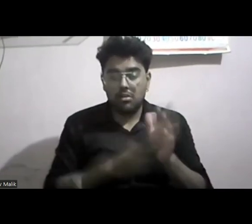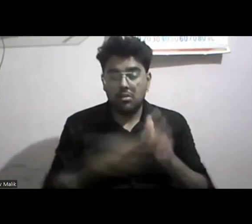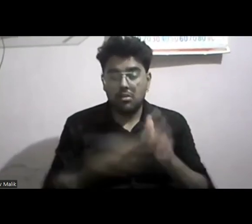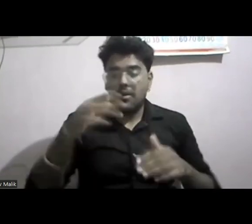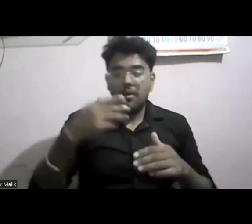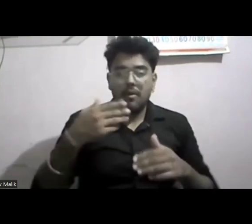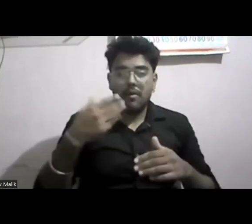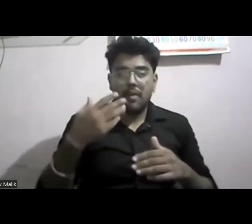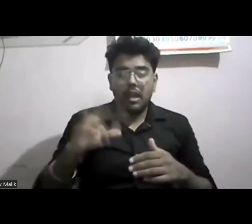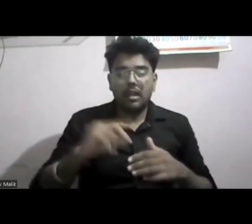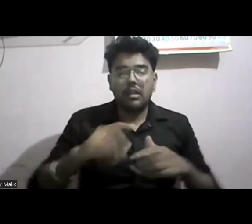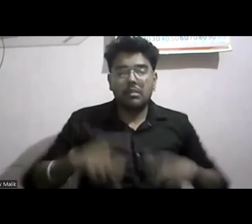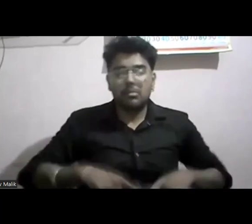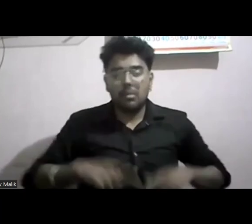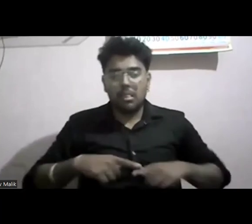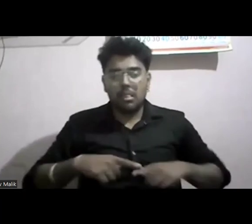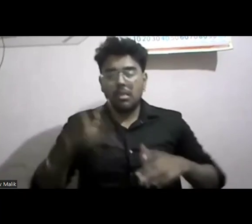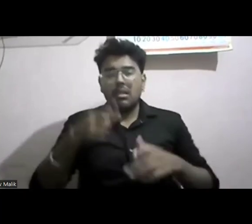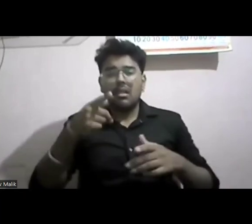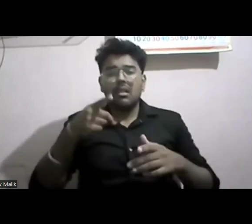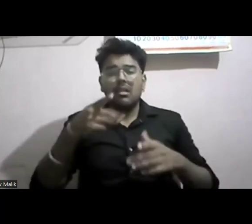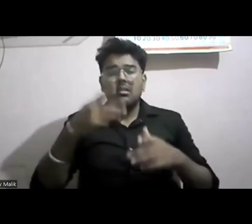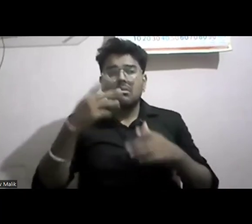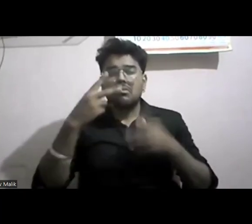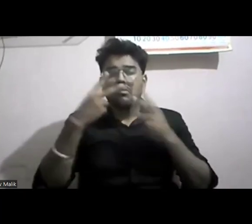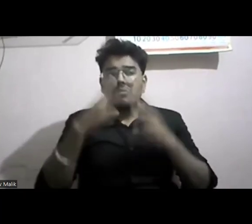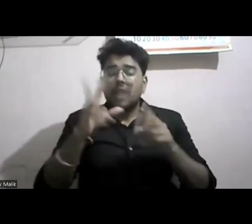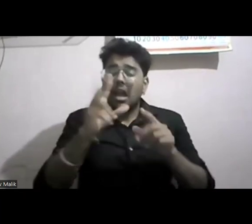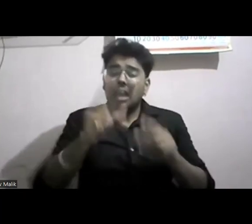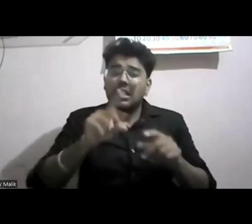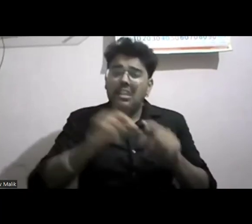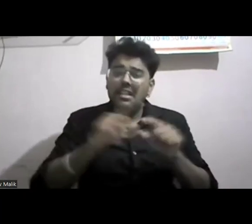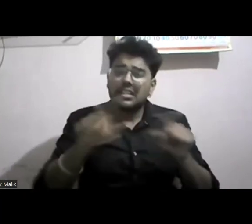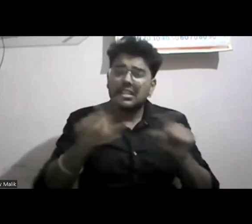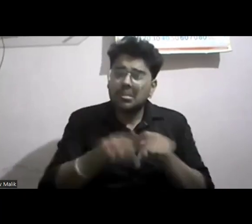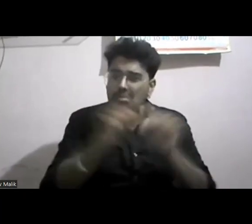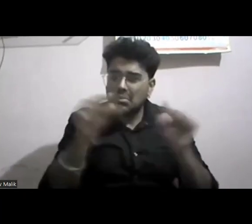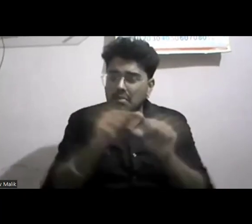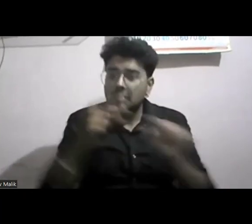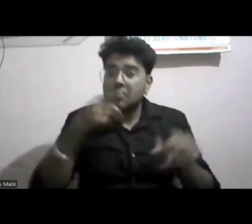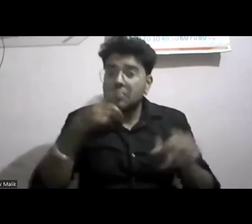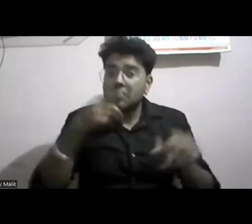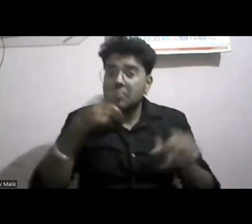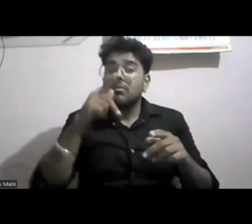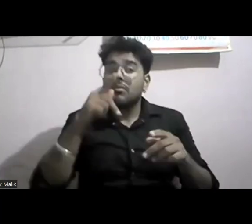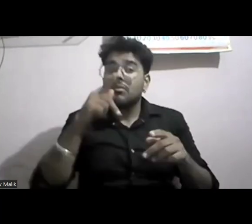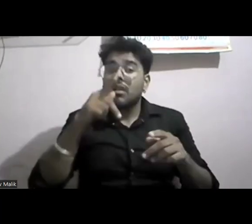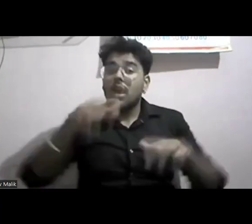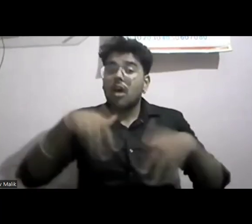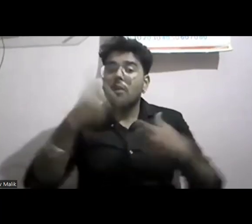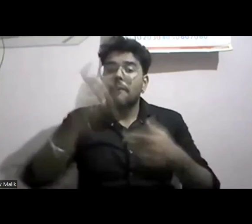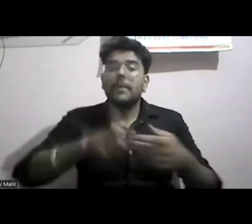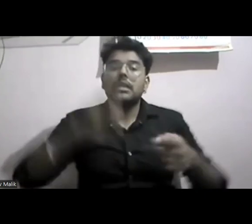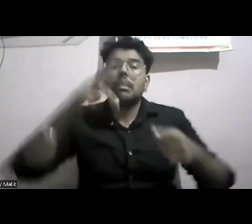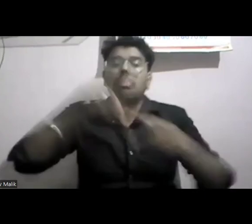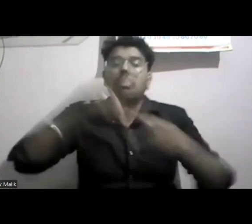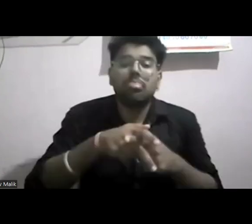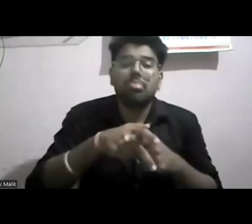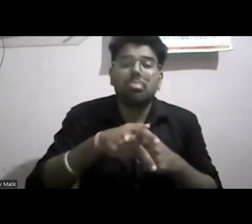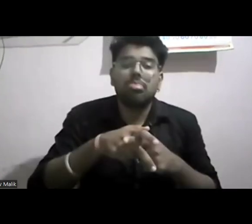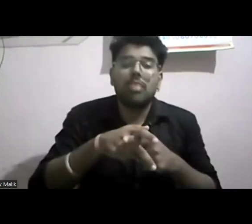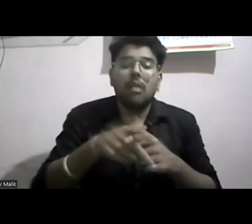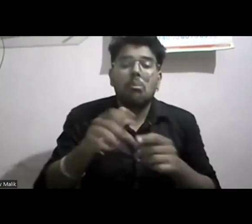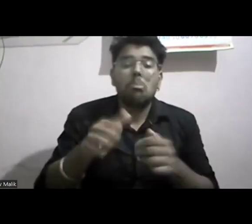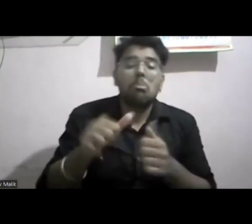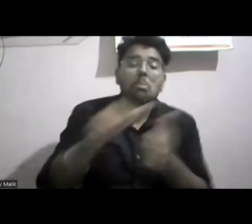you know, stuck in the past? Living in that dilemma. Yeah, so if you are living in the past, right?